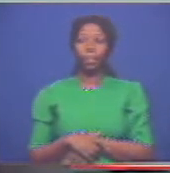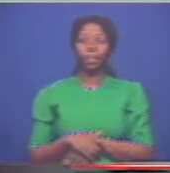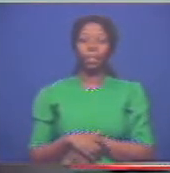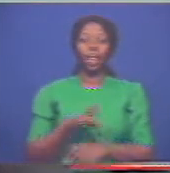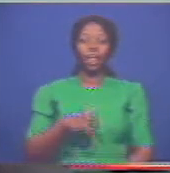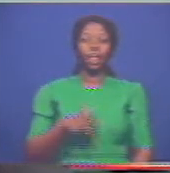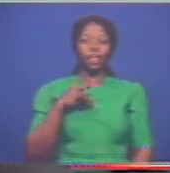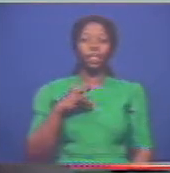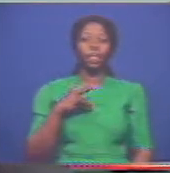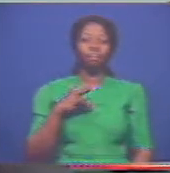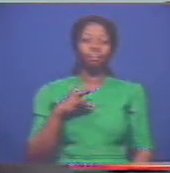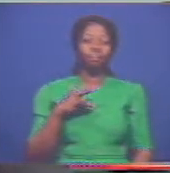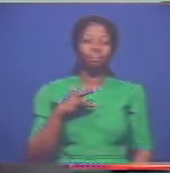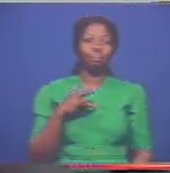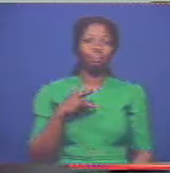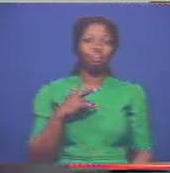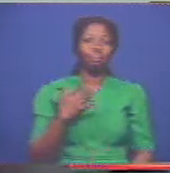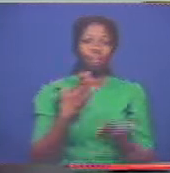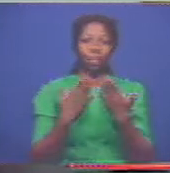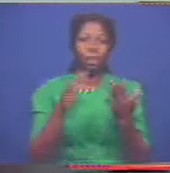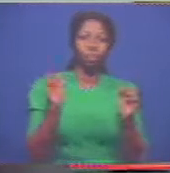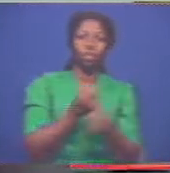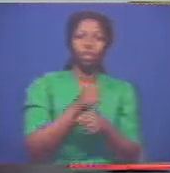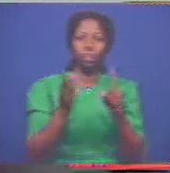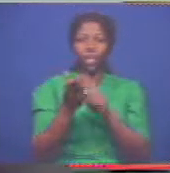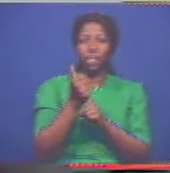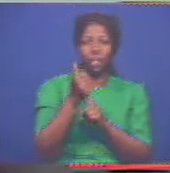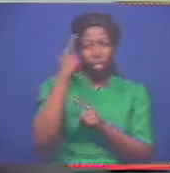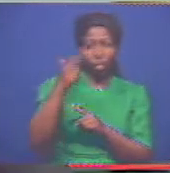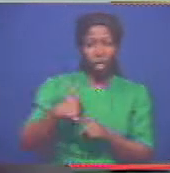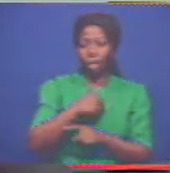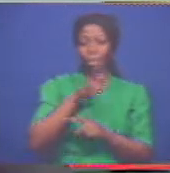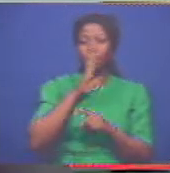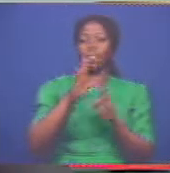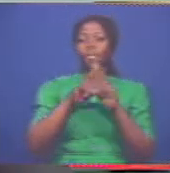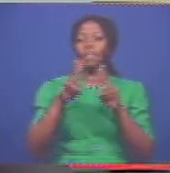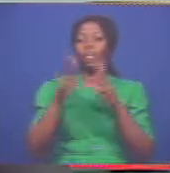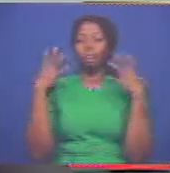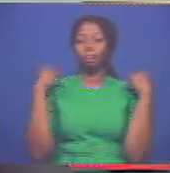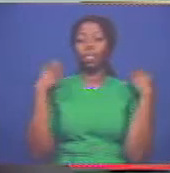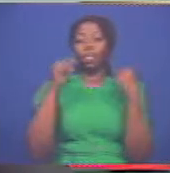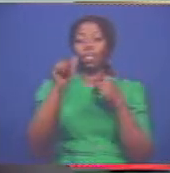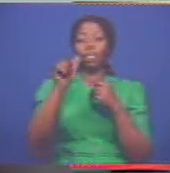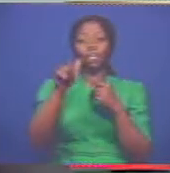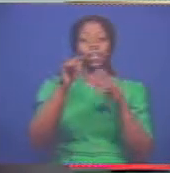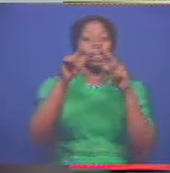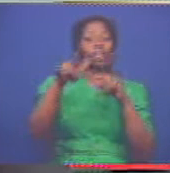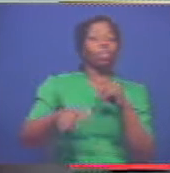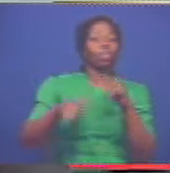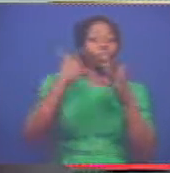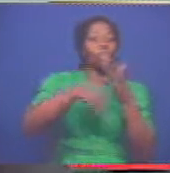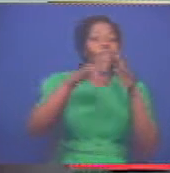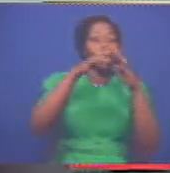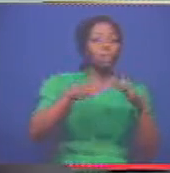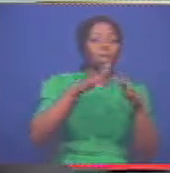felt like we may not be able to achieve, for us to be very practical about this affordable housing and the grabbing